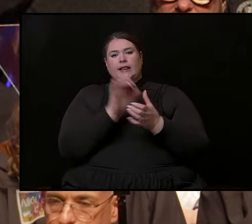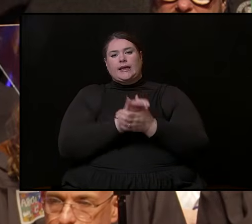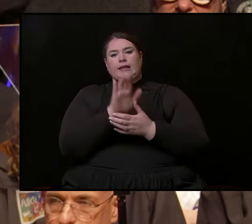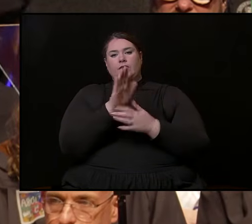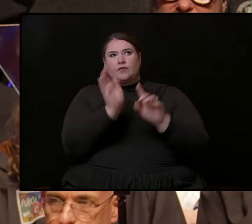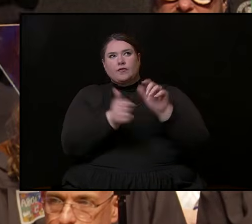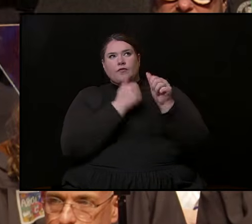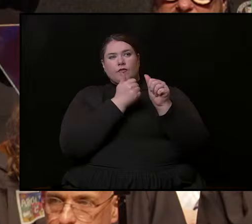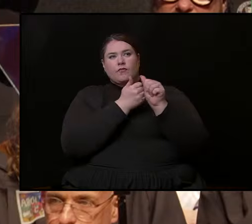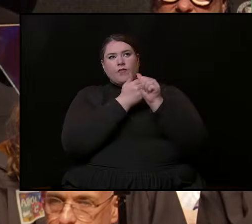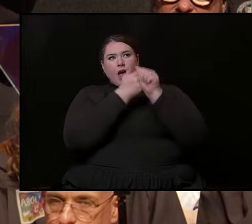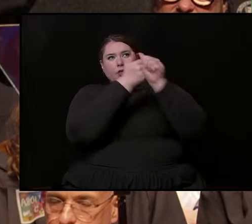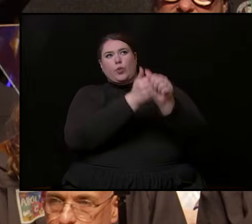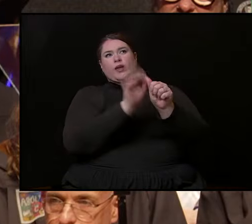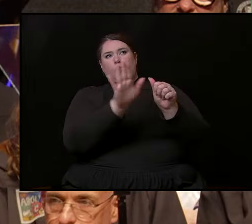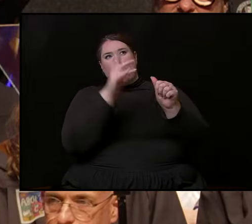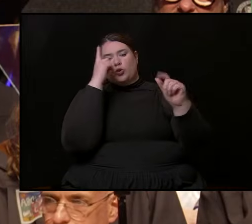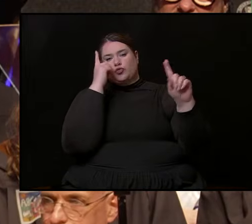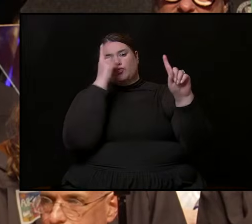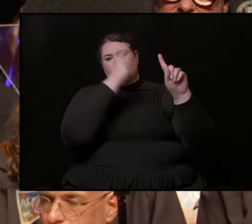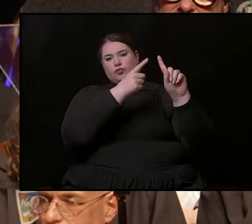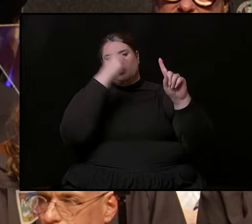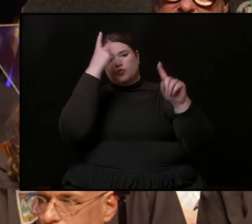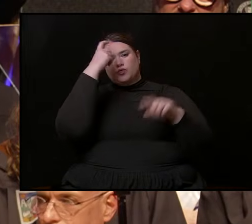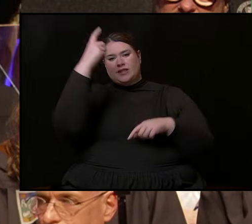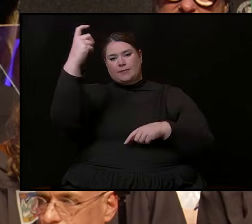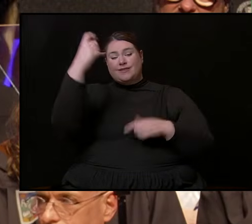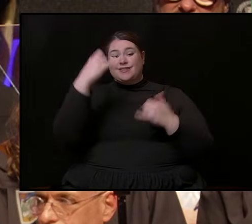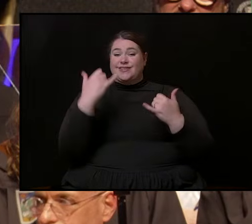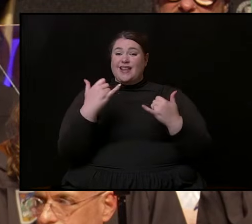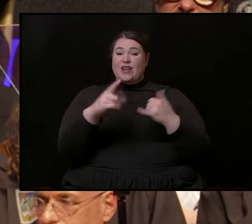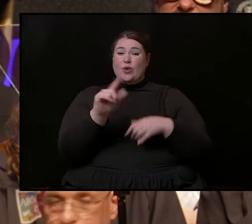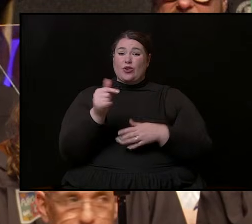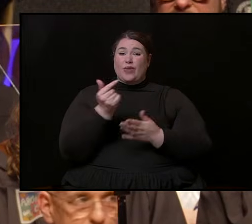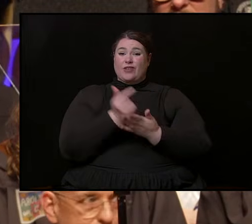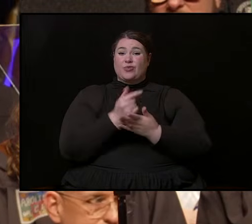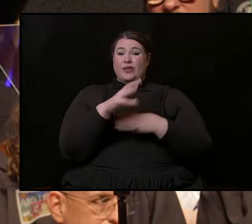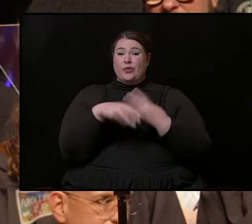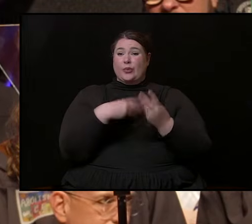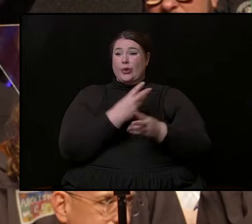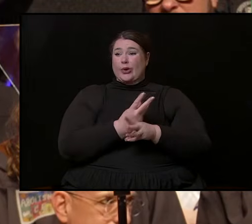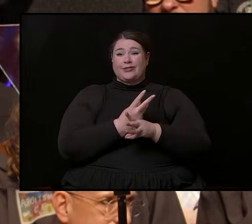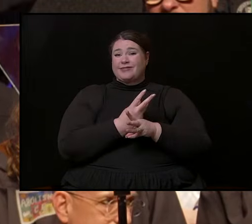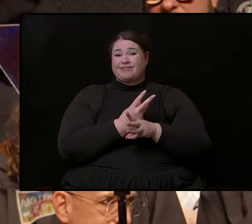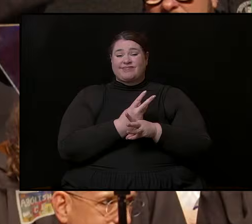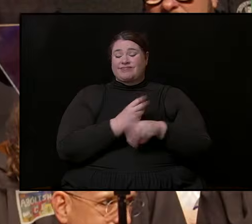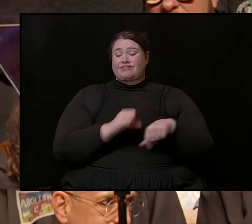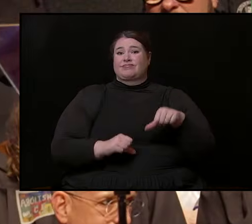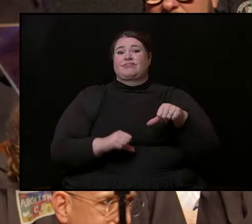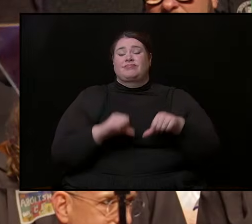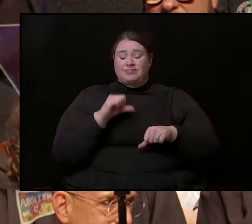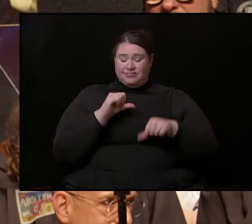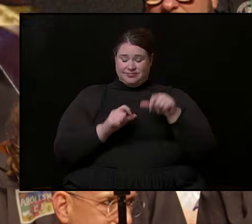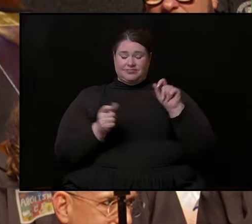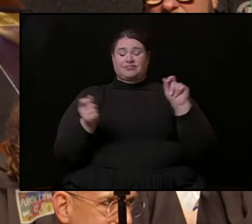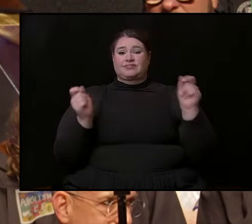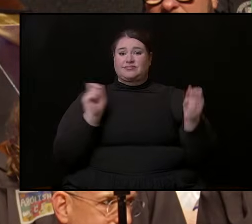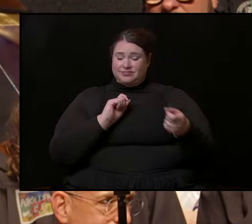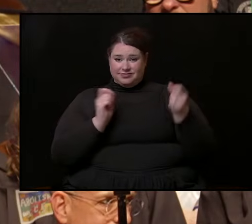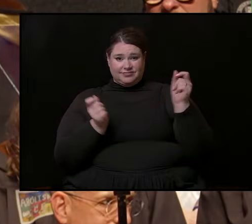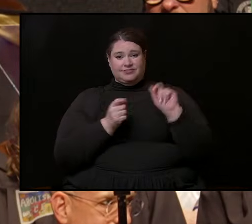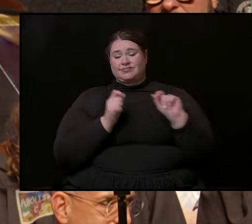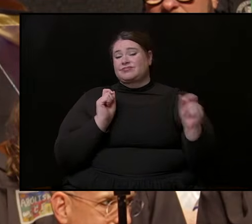dreams. Today, you are graduating into a world that is unpredictable and constantly